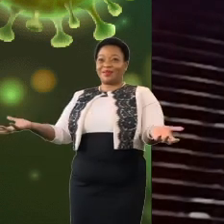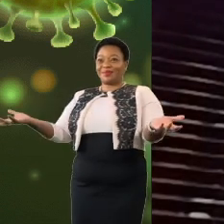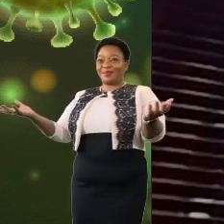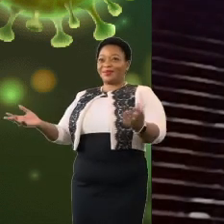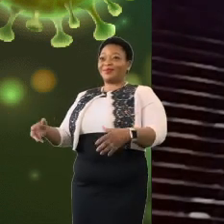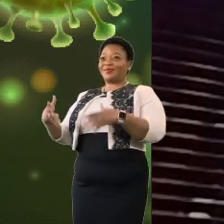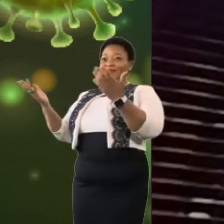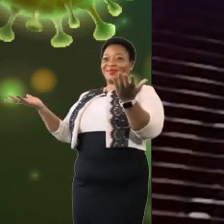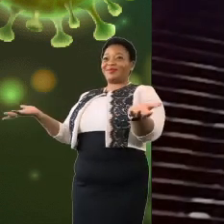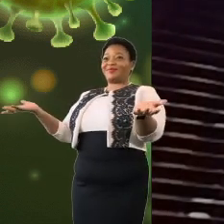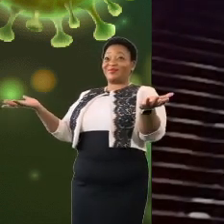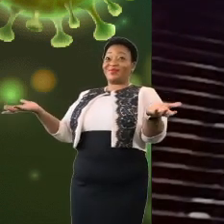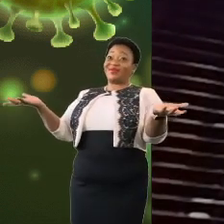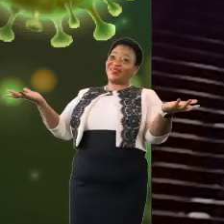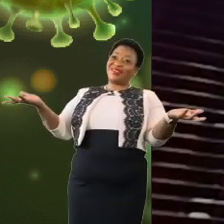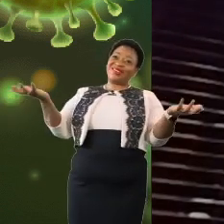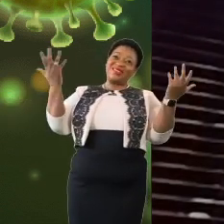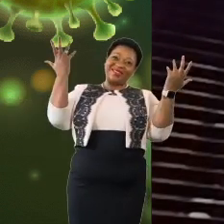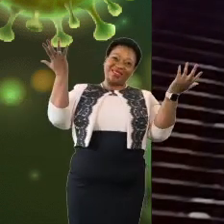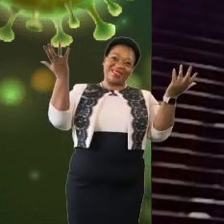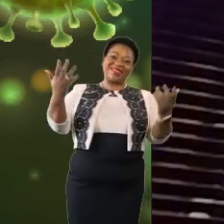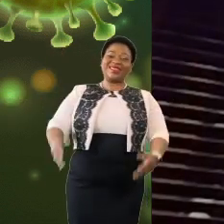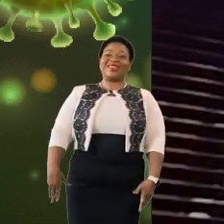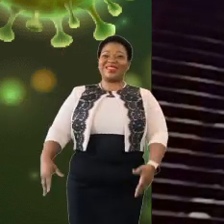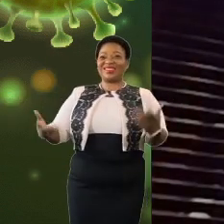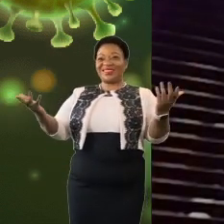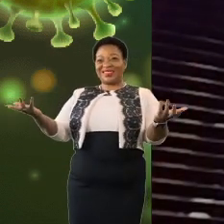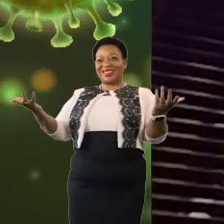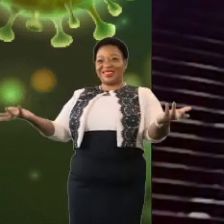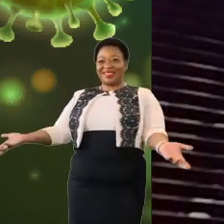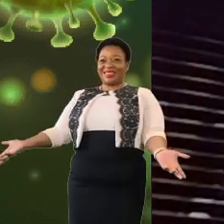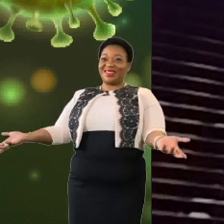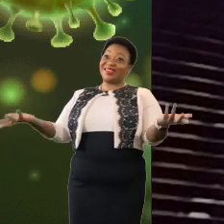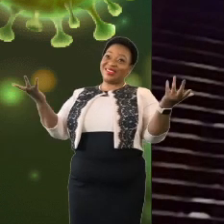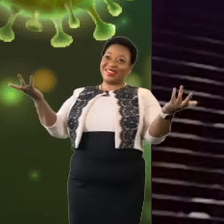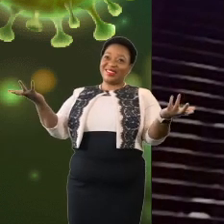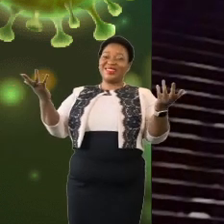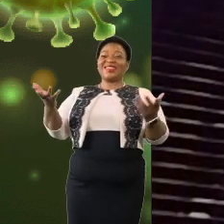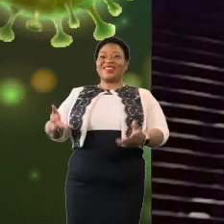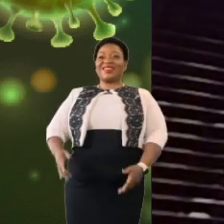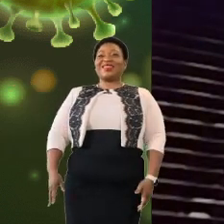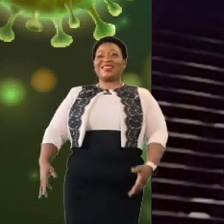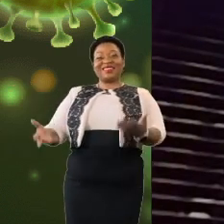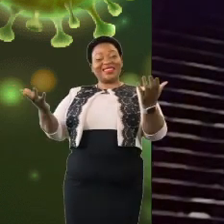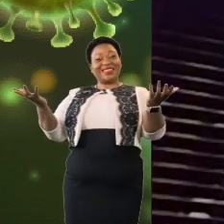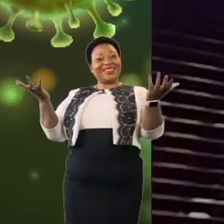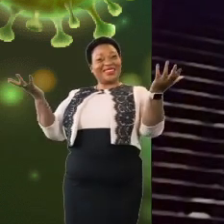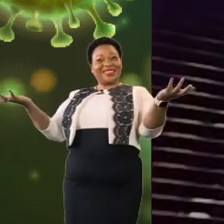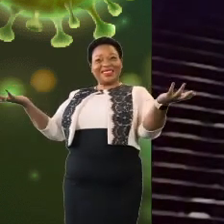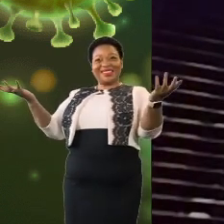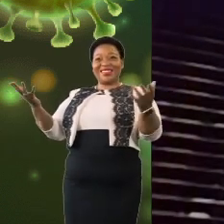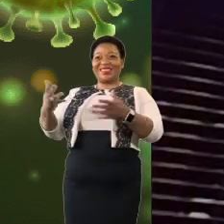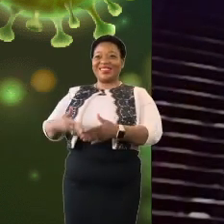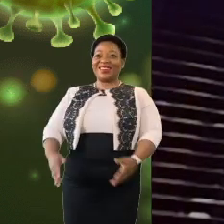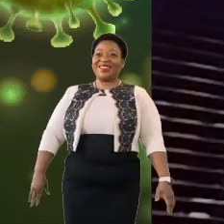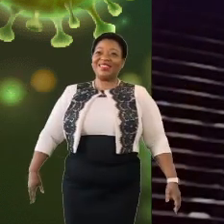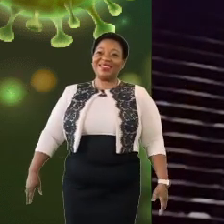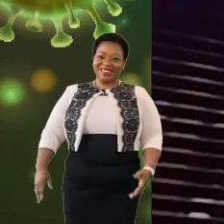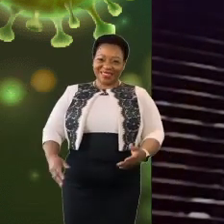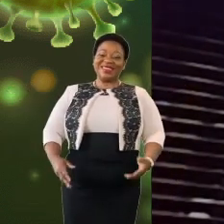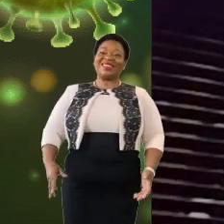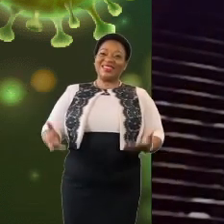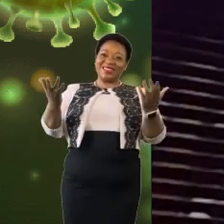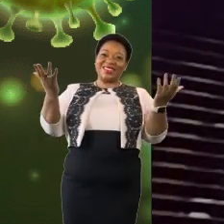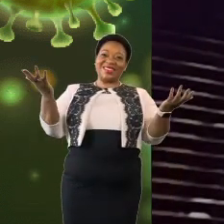to lament. We don't want to write another thesis. We want solutions. Come day one, what do we do tomorrow? How do